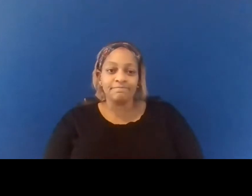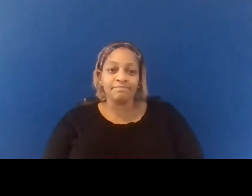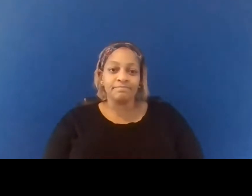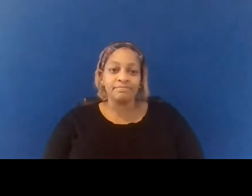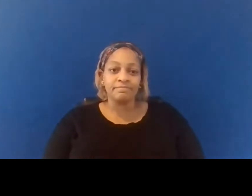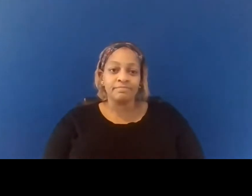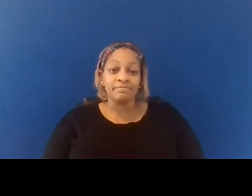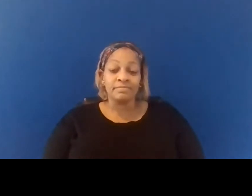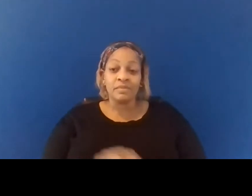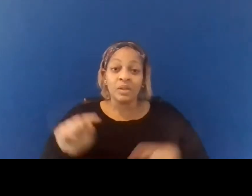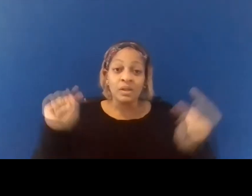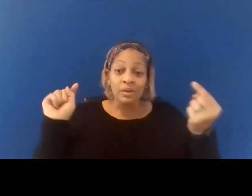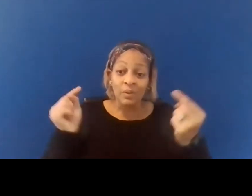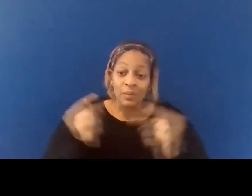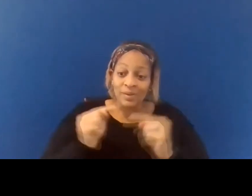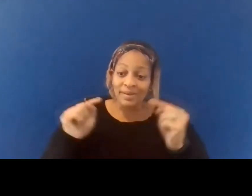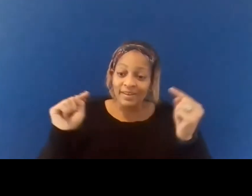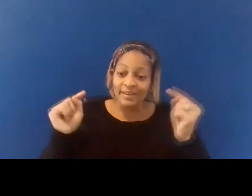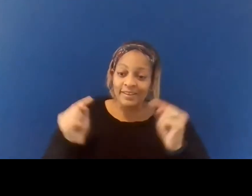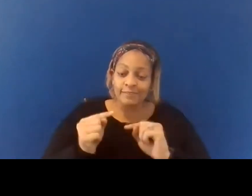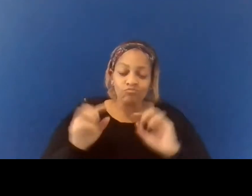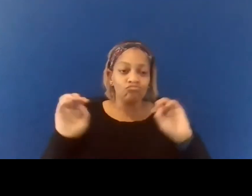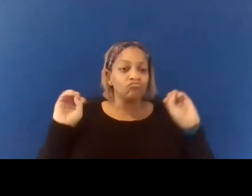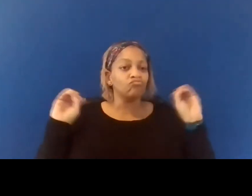Or pain,